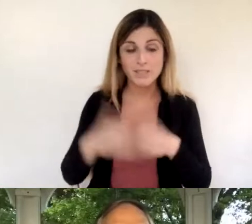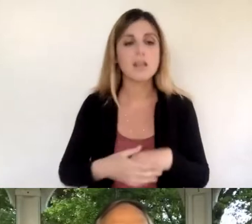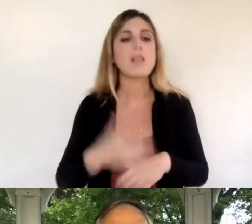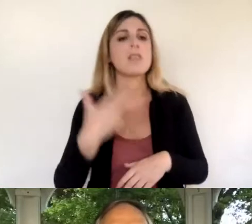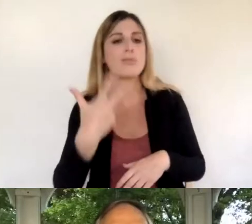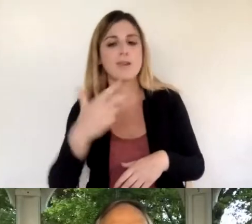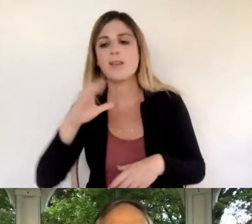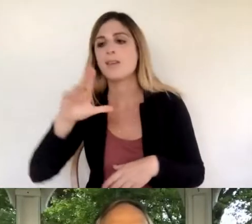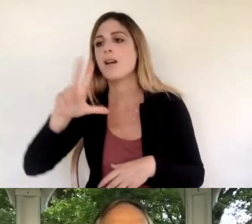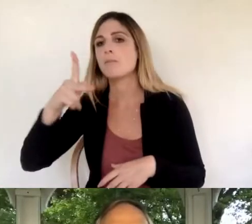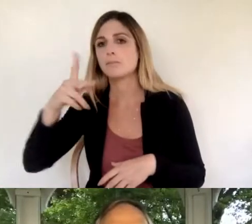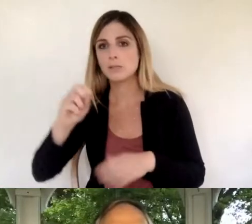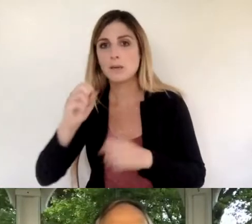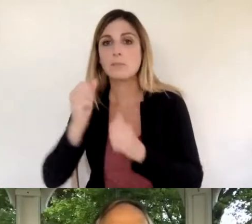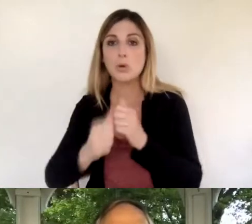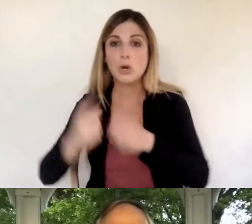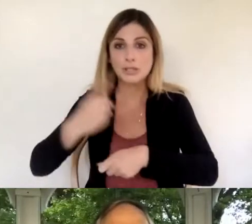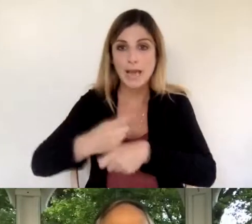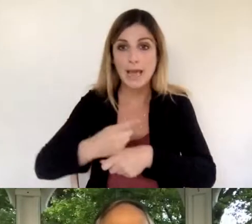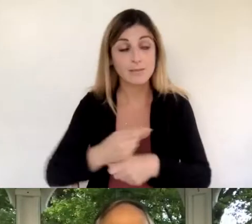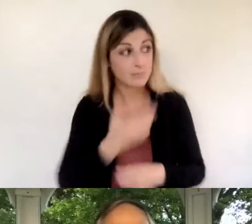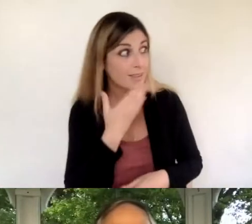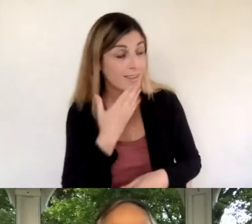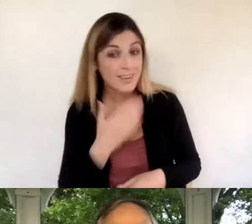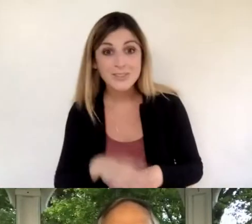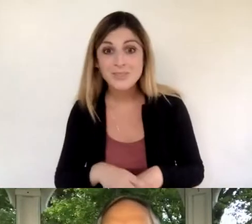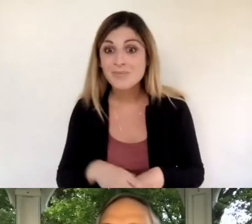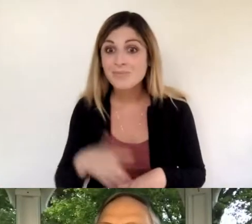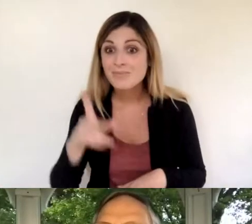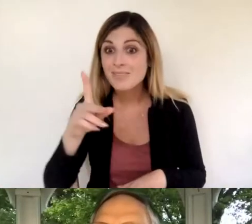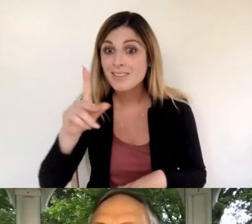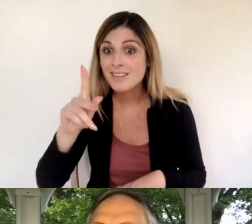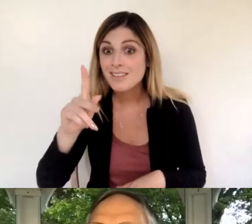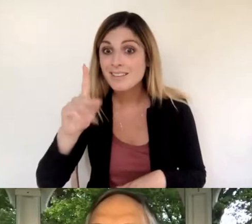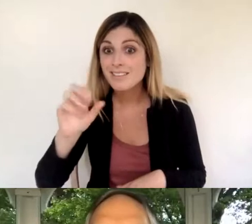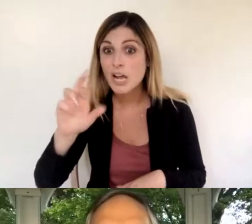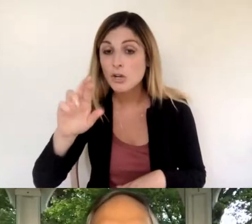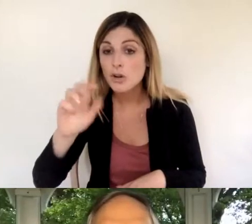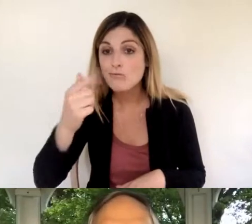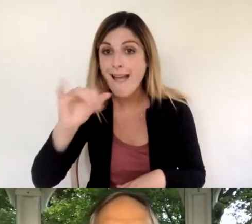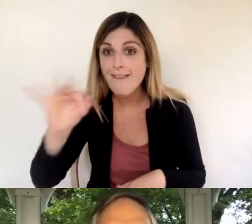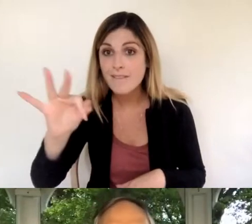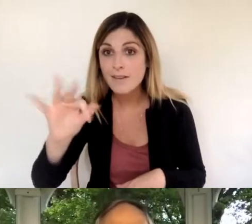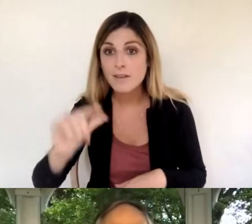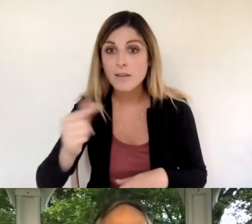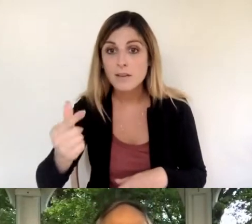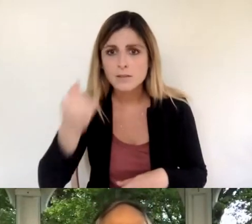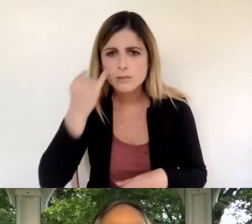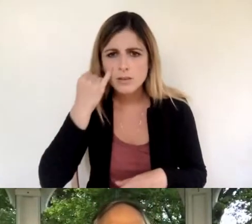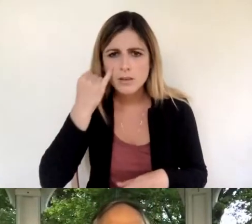Three cups. Okay. Yeah. Okay. Thanks. Dr. Graff, what do you see there? Right, but if it's raw, it's double that,